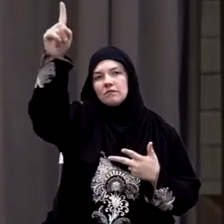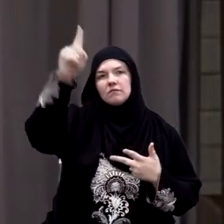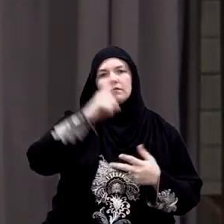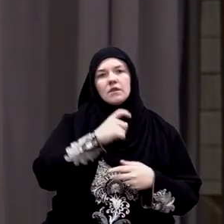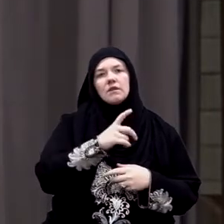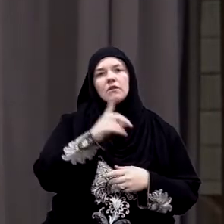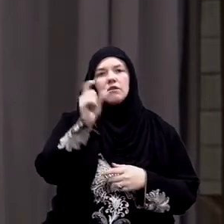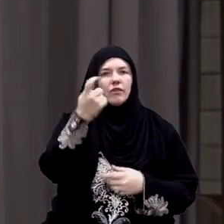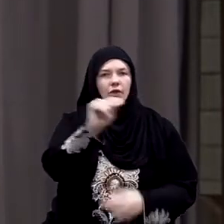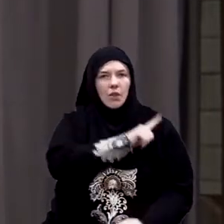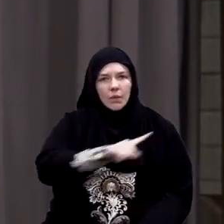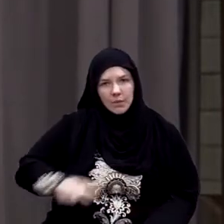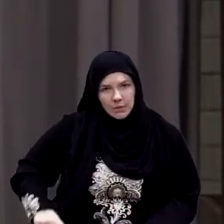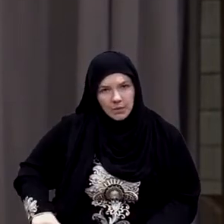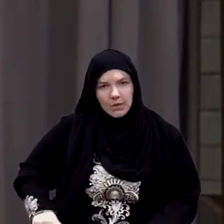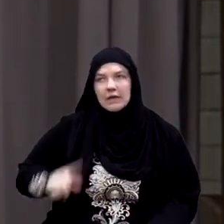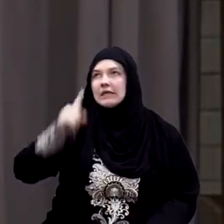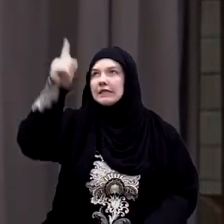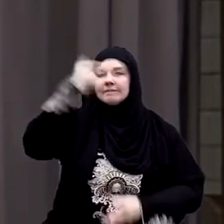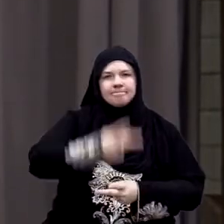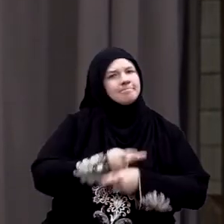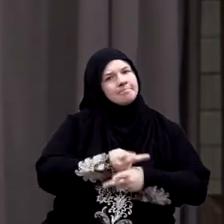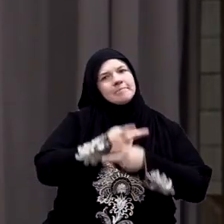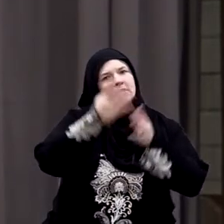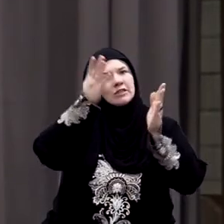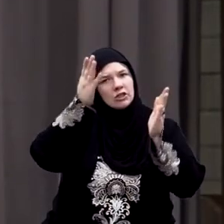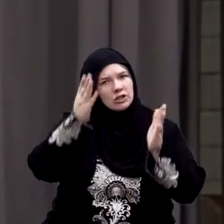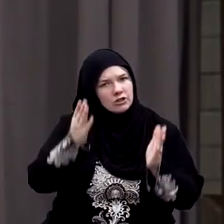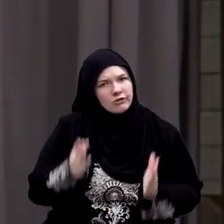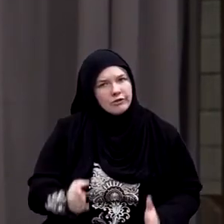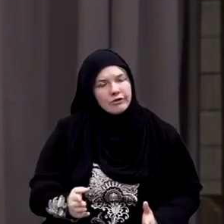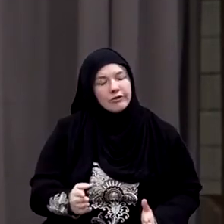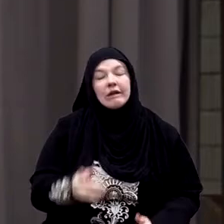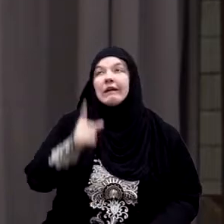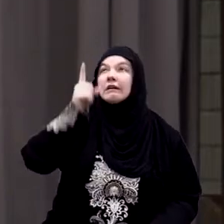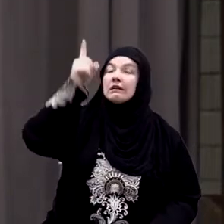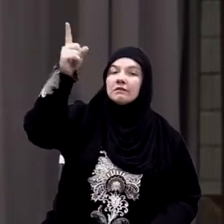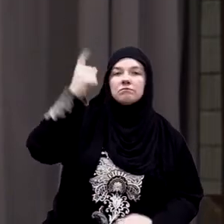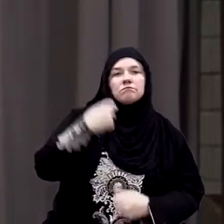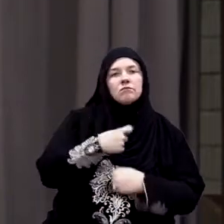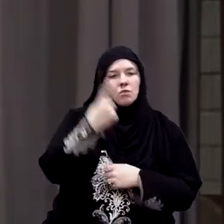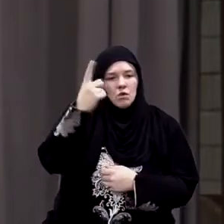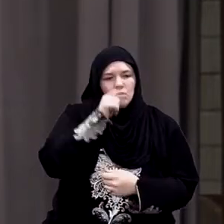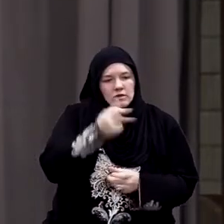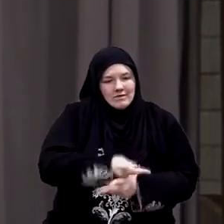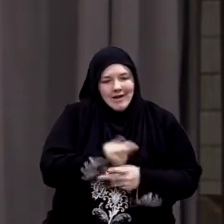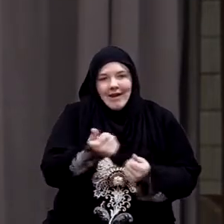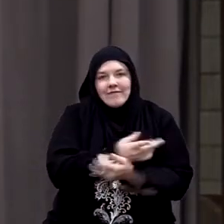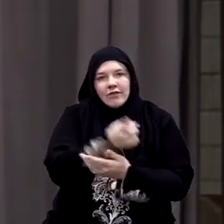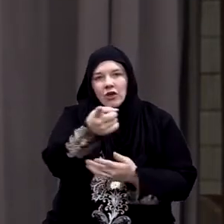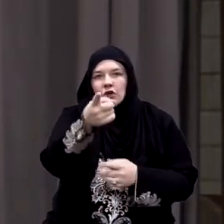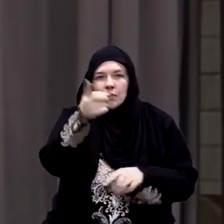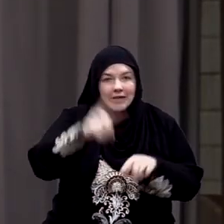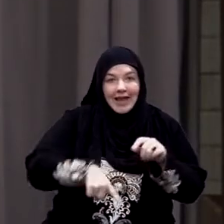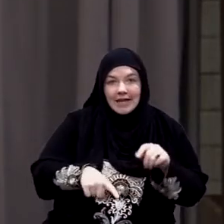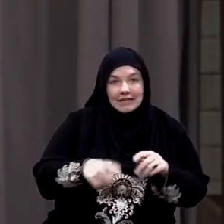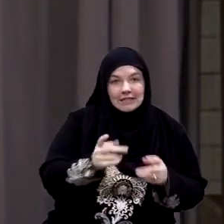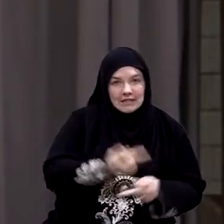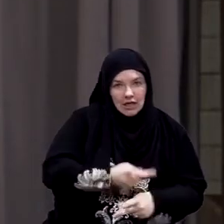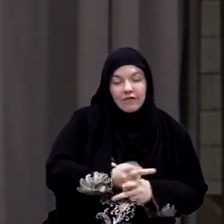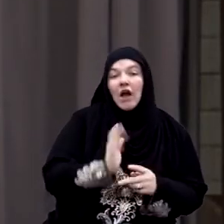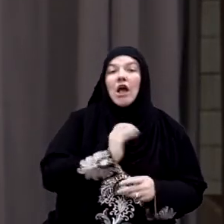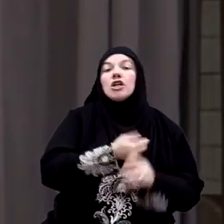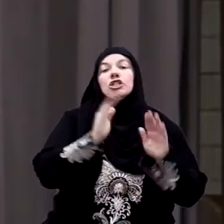Rabb. He is the caretaker. He is the one who takes care of everything you cannot. Our